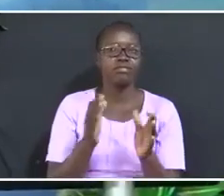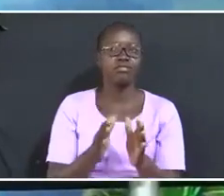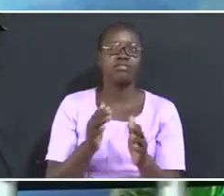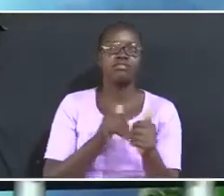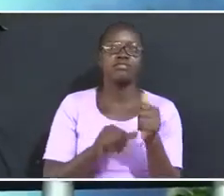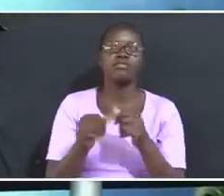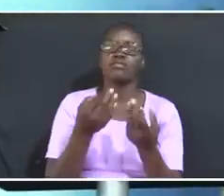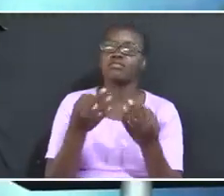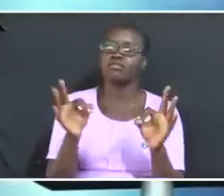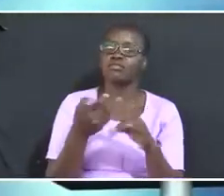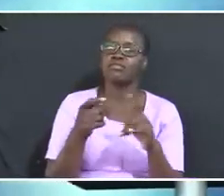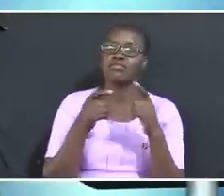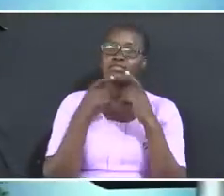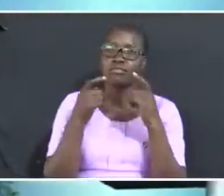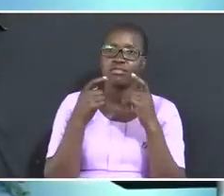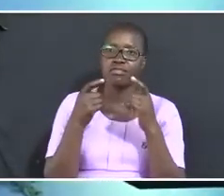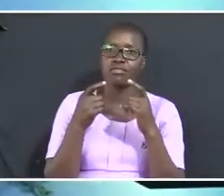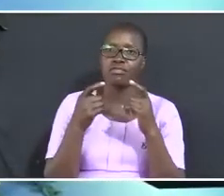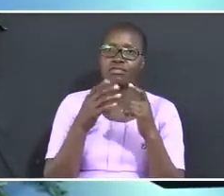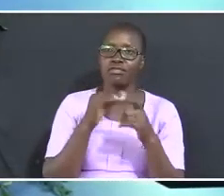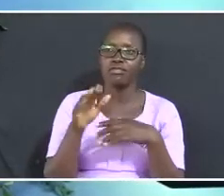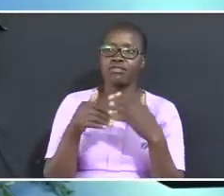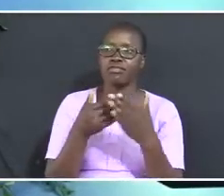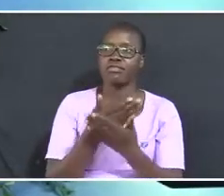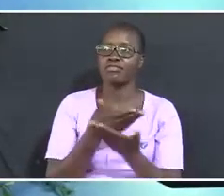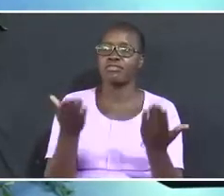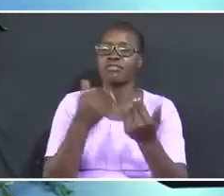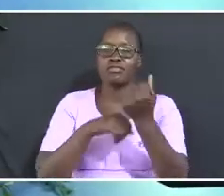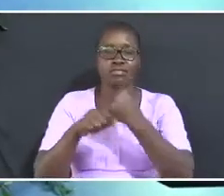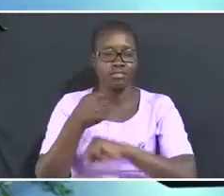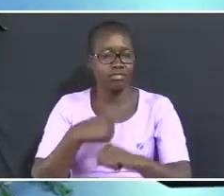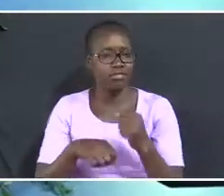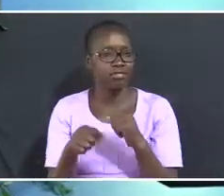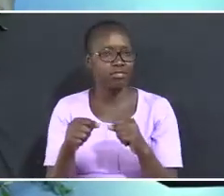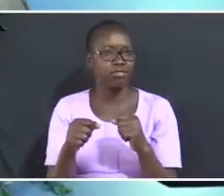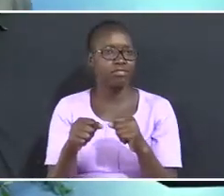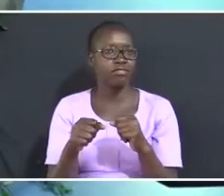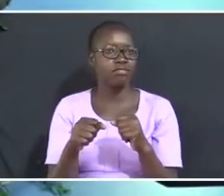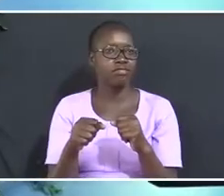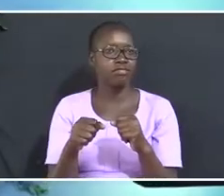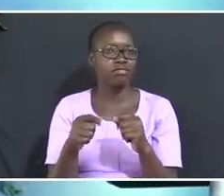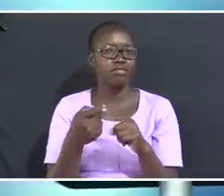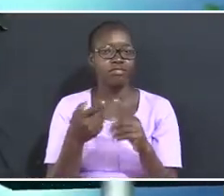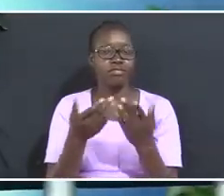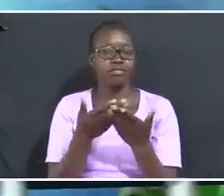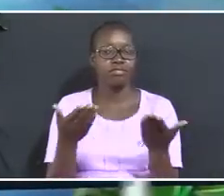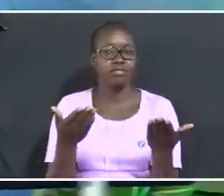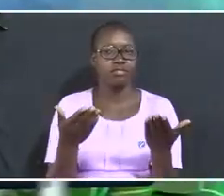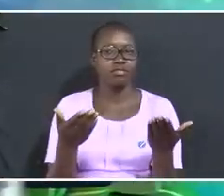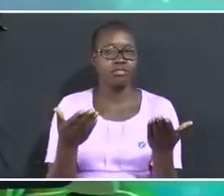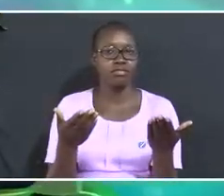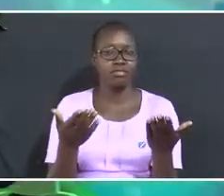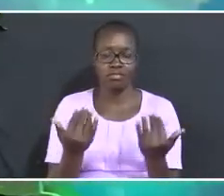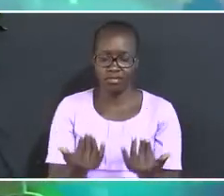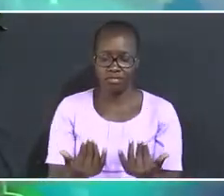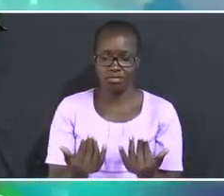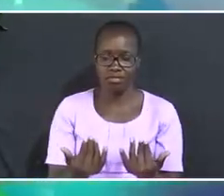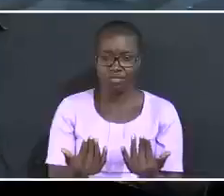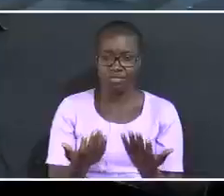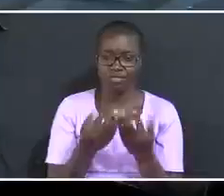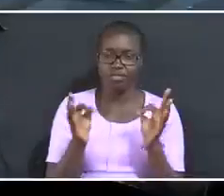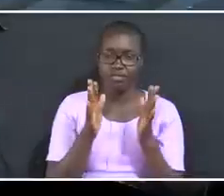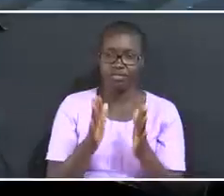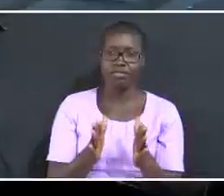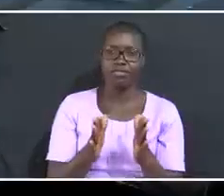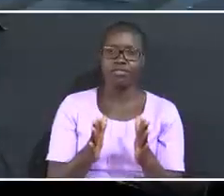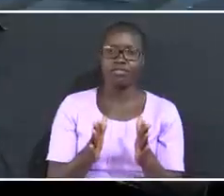about freedom from sin and all its captivities. And you are now here, a free